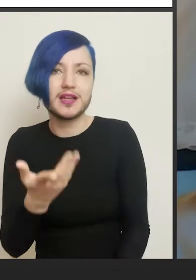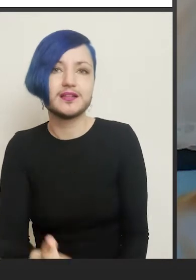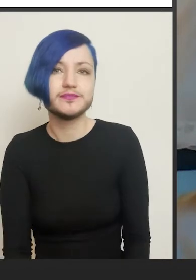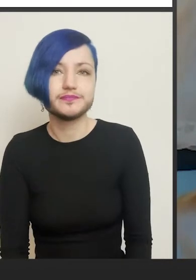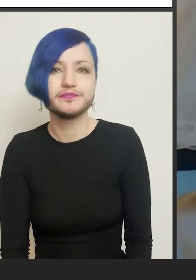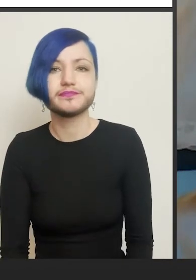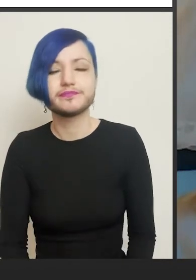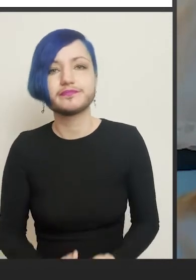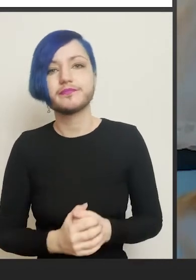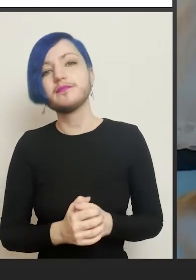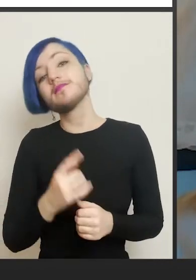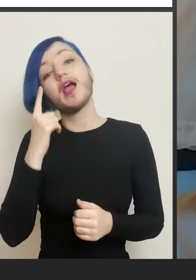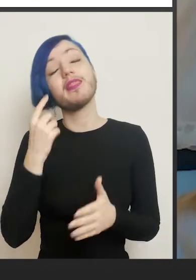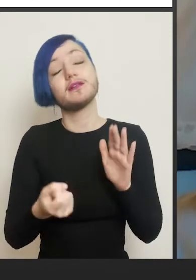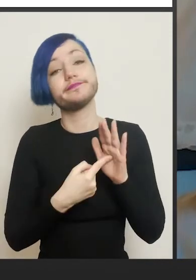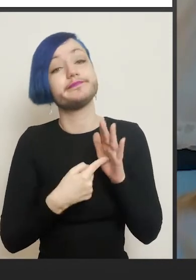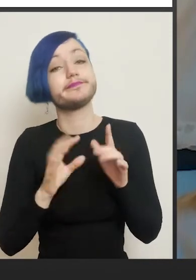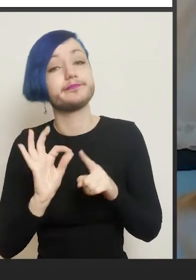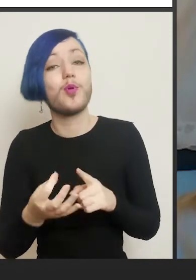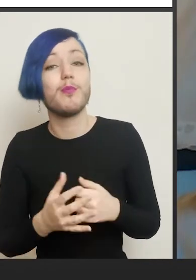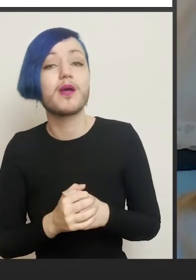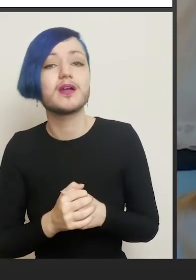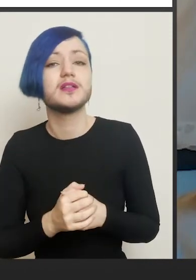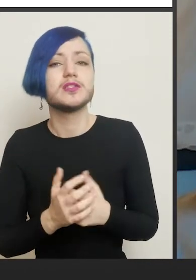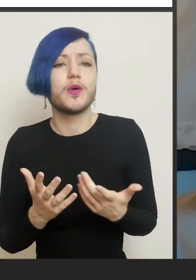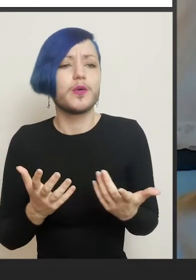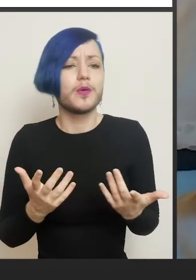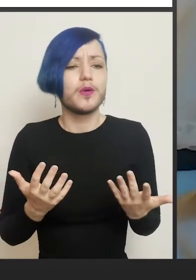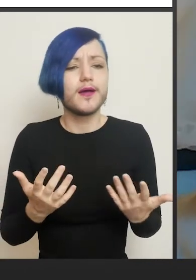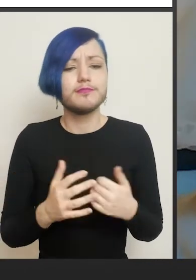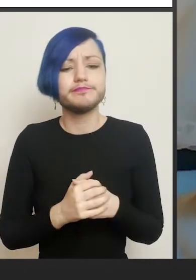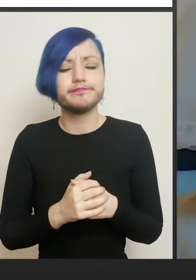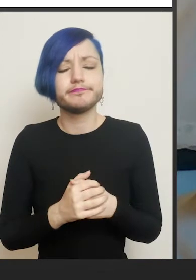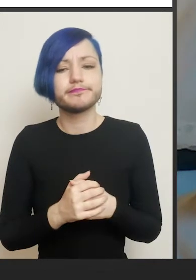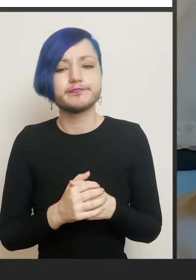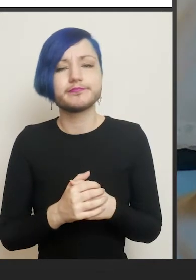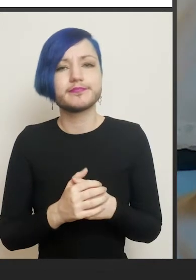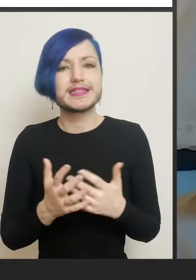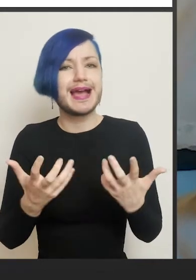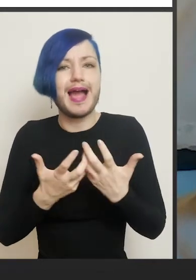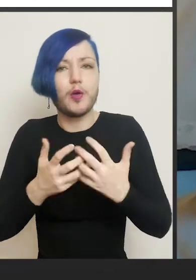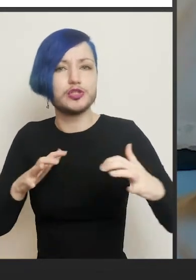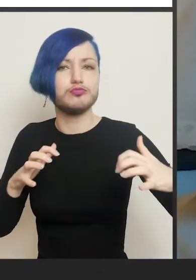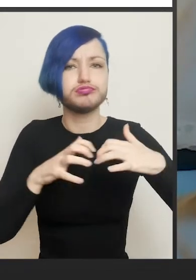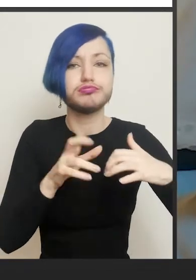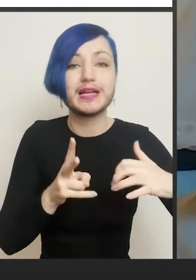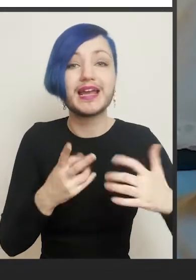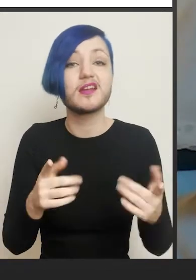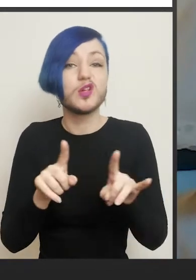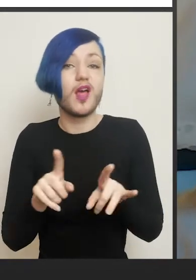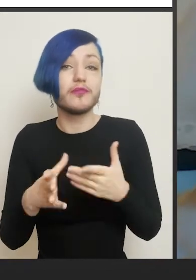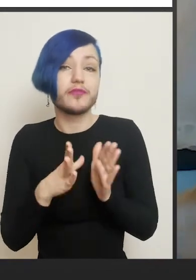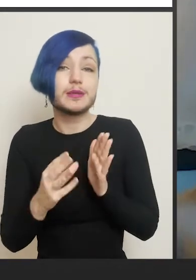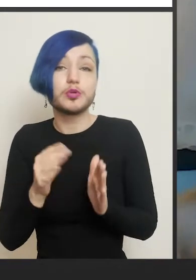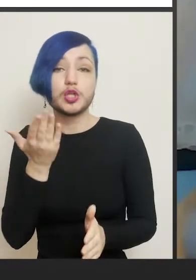negotiate. And I think you raise a really important point about how does that reassimilate? Because when schools